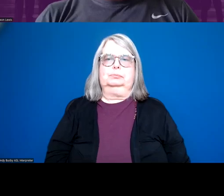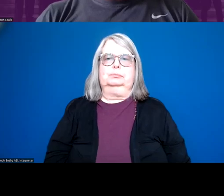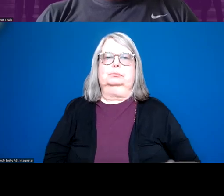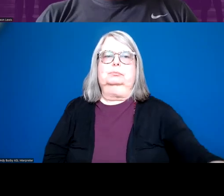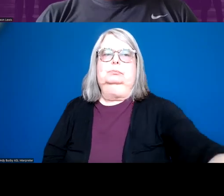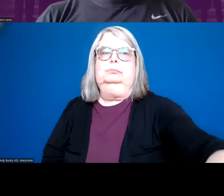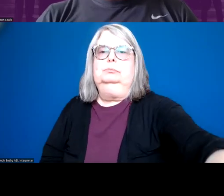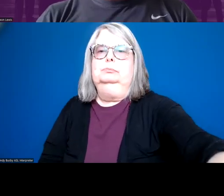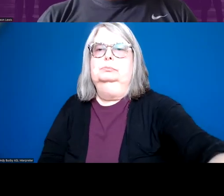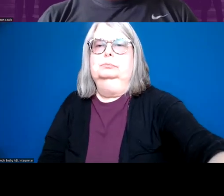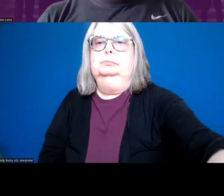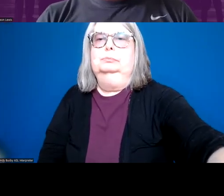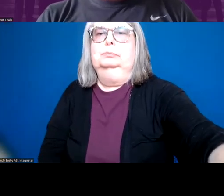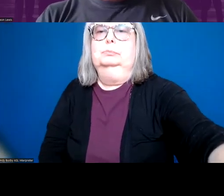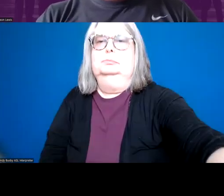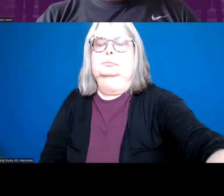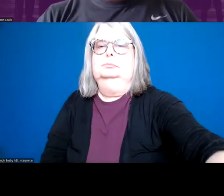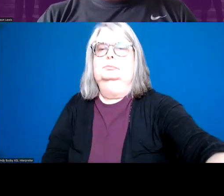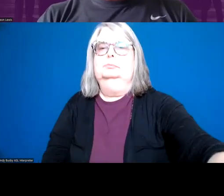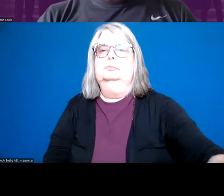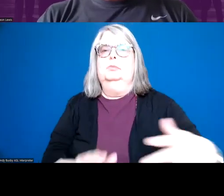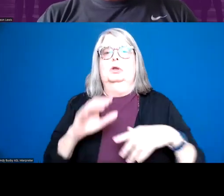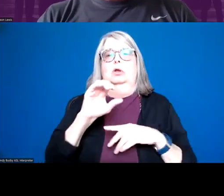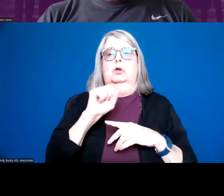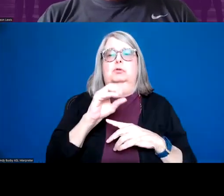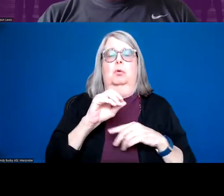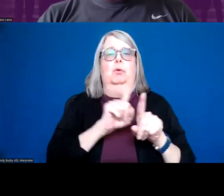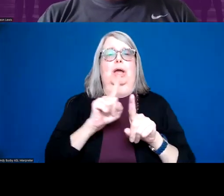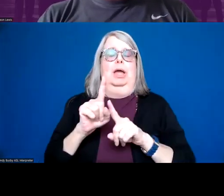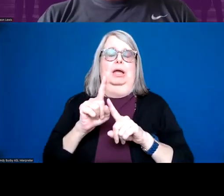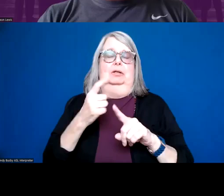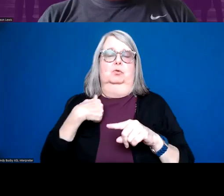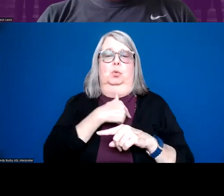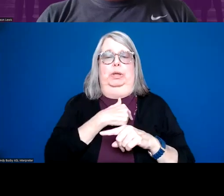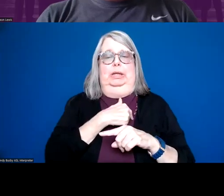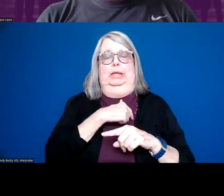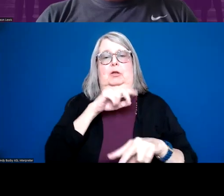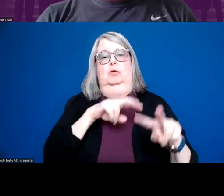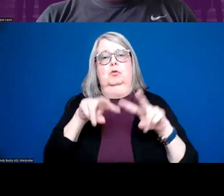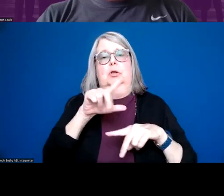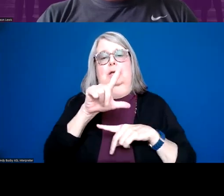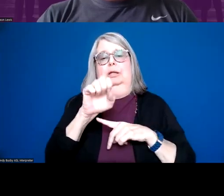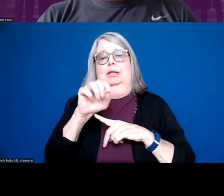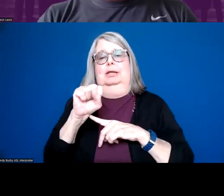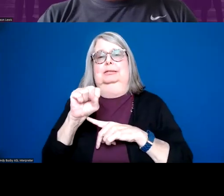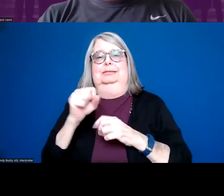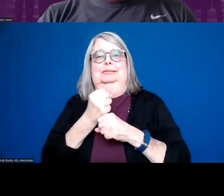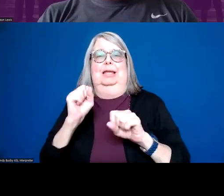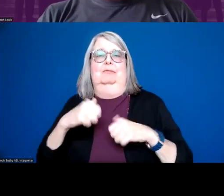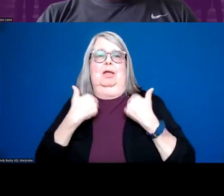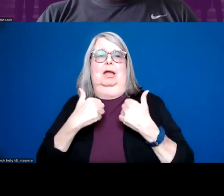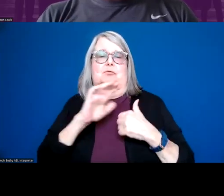And so as we look to bring Let's Save Lives to our communities, I just wanted to invite everyone to reach out to your